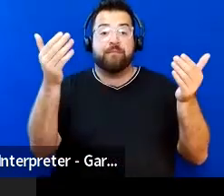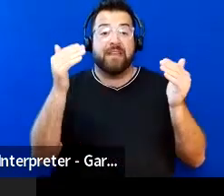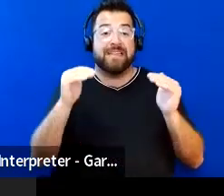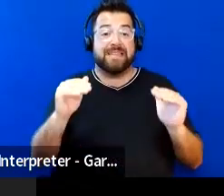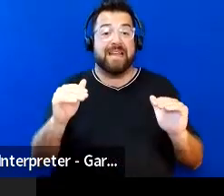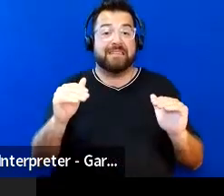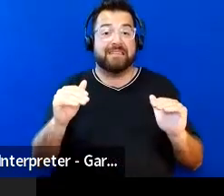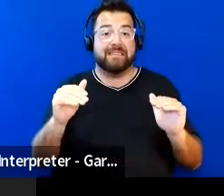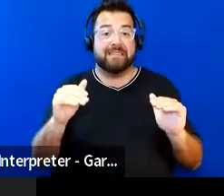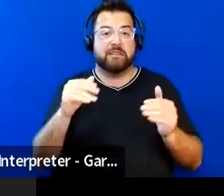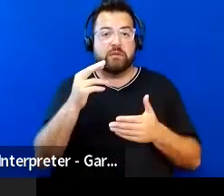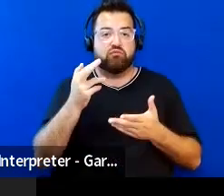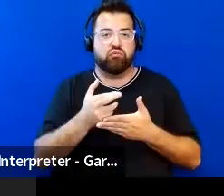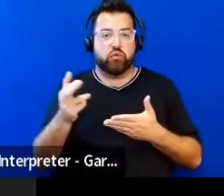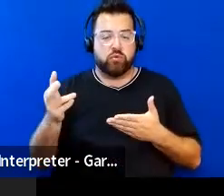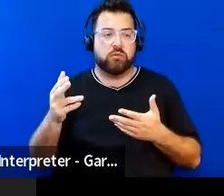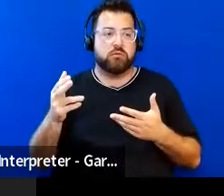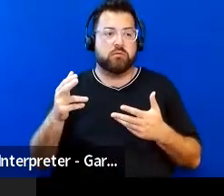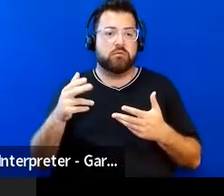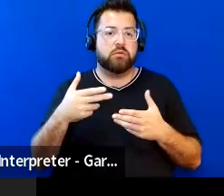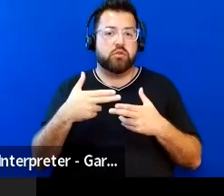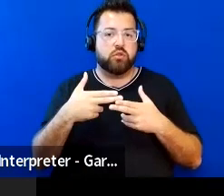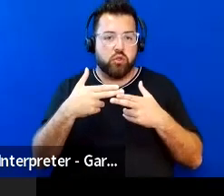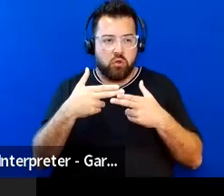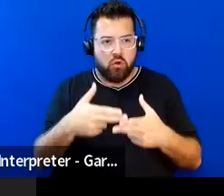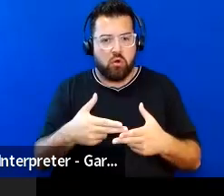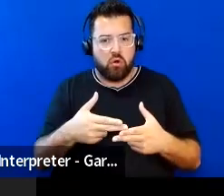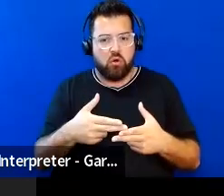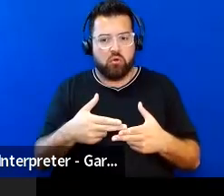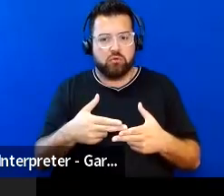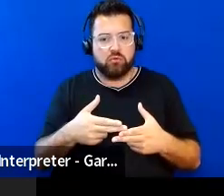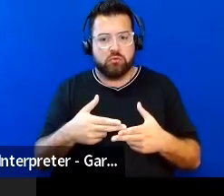MILN, or used to be